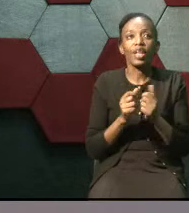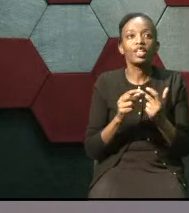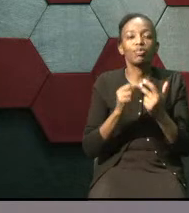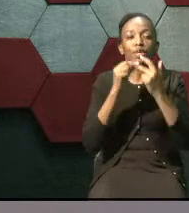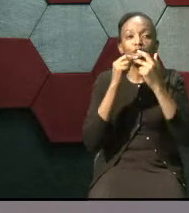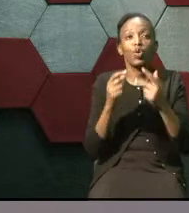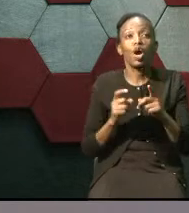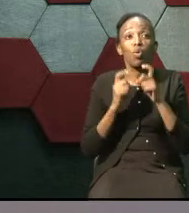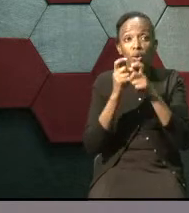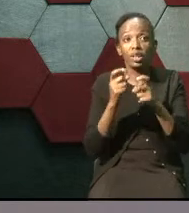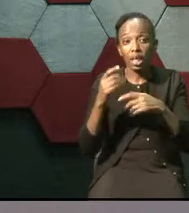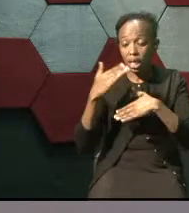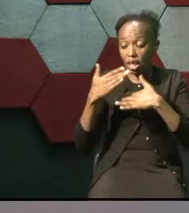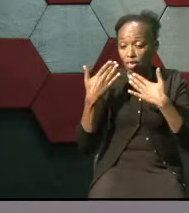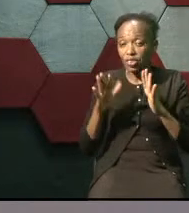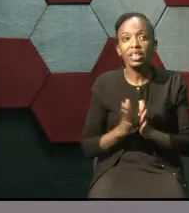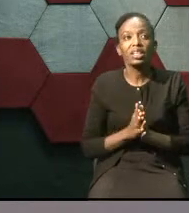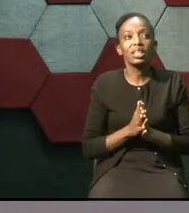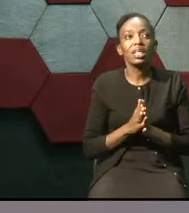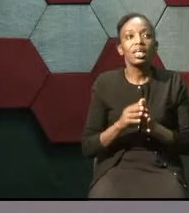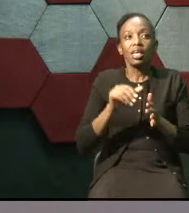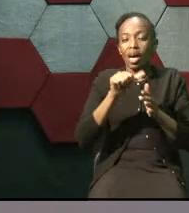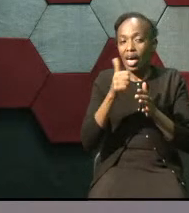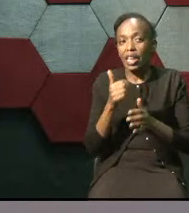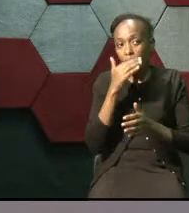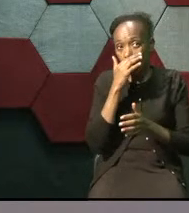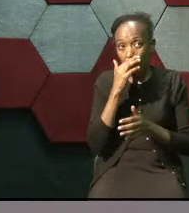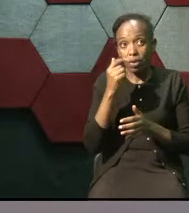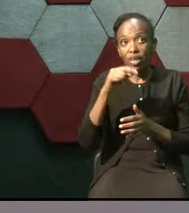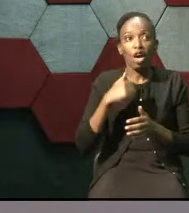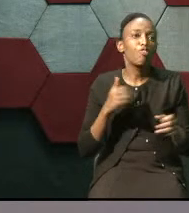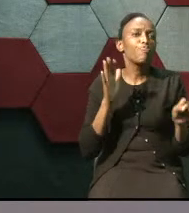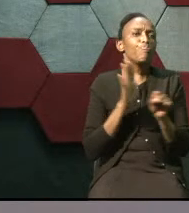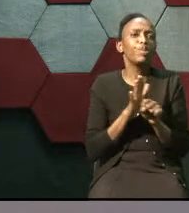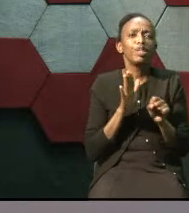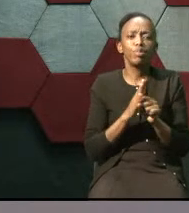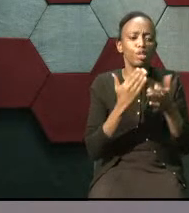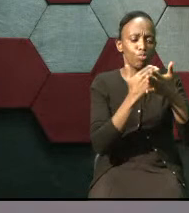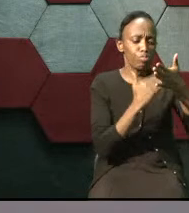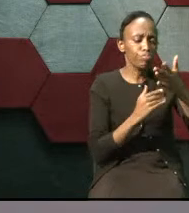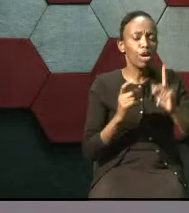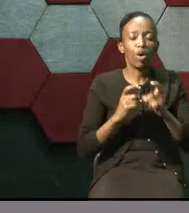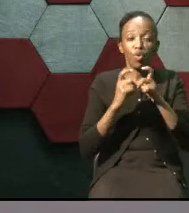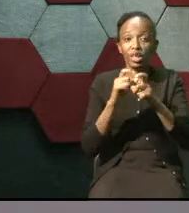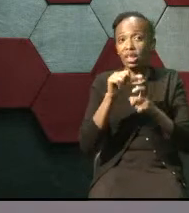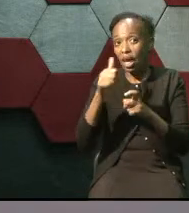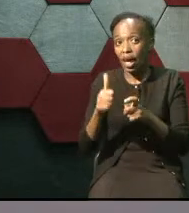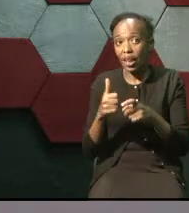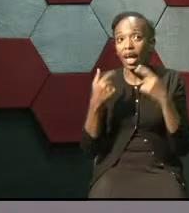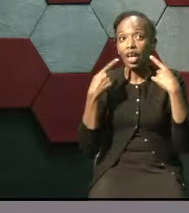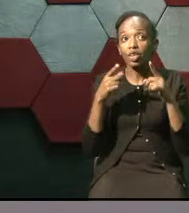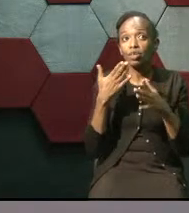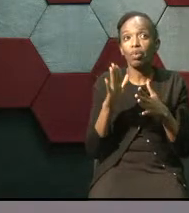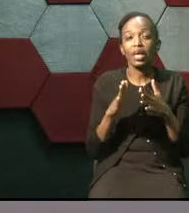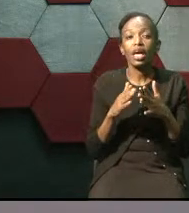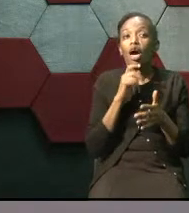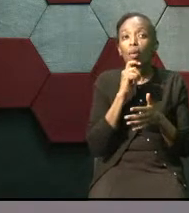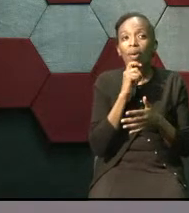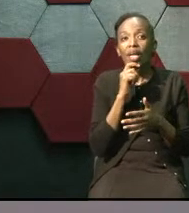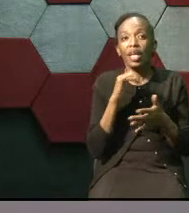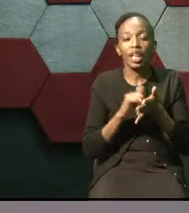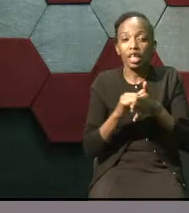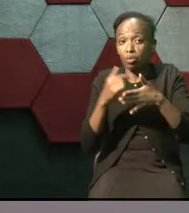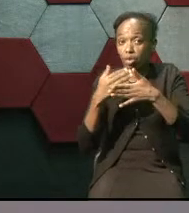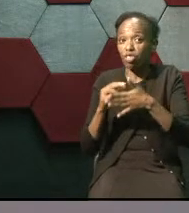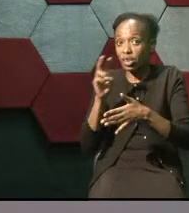special awards, and then the overall. The next award, we have so many awards. The next award is going to be announced by a gentleman who you had seen a little